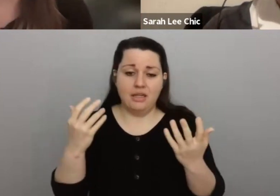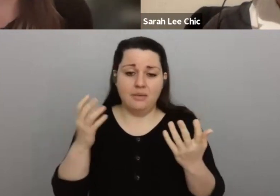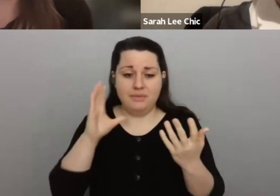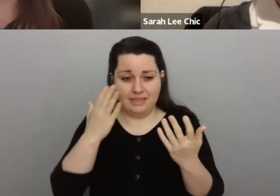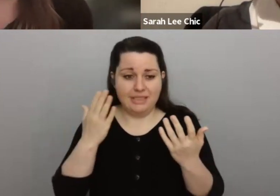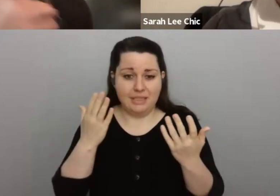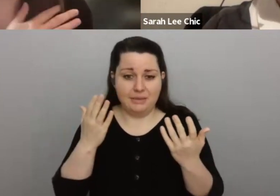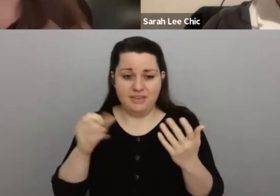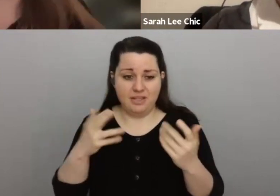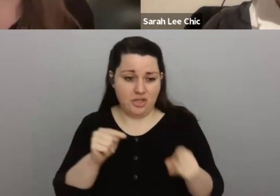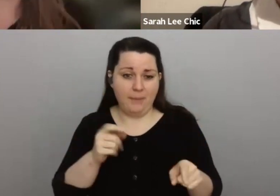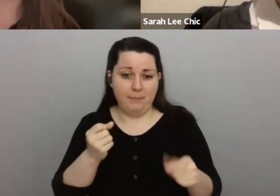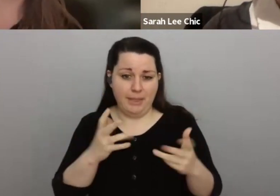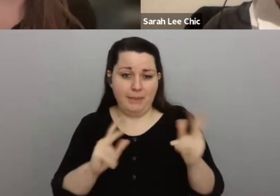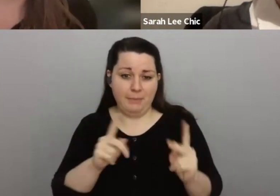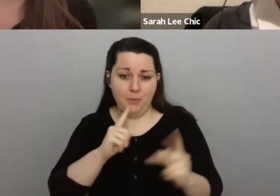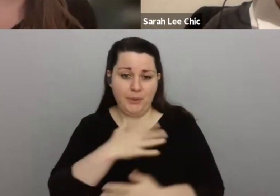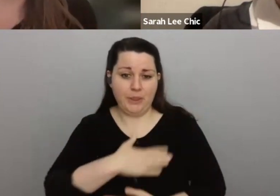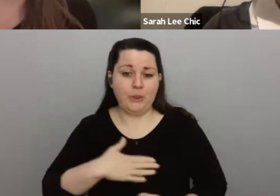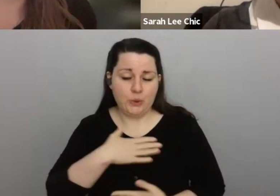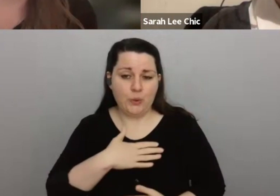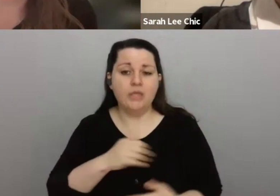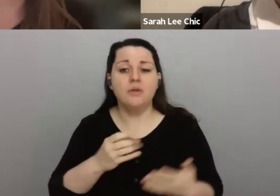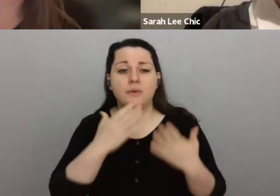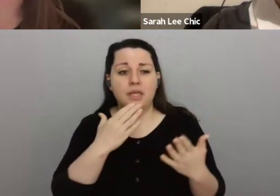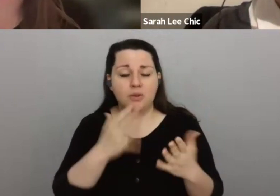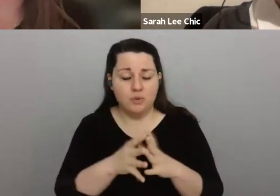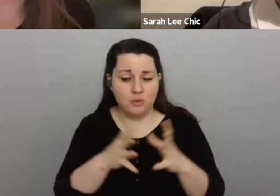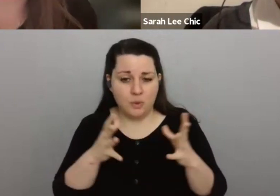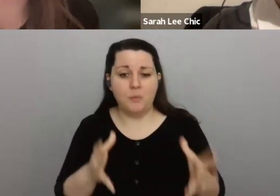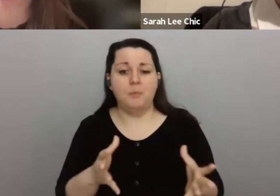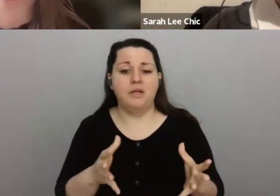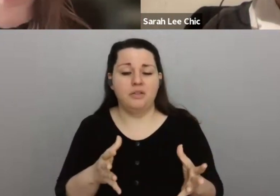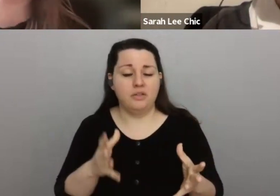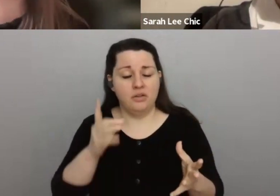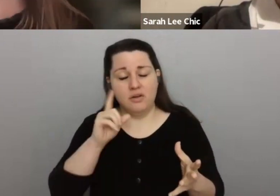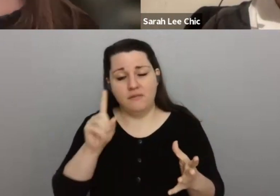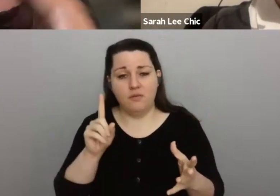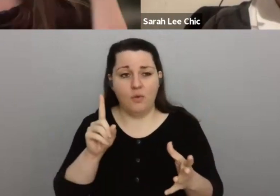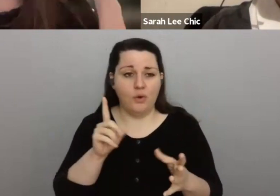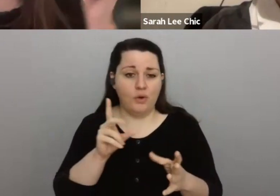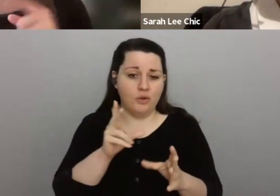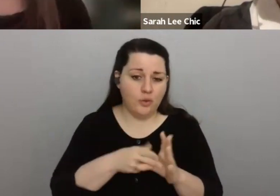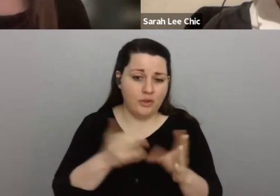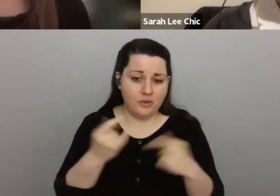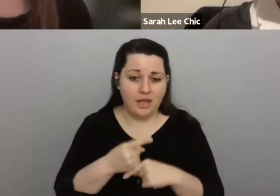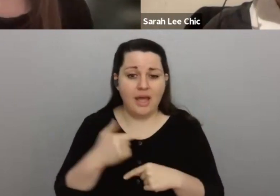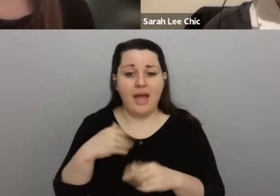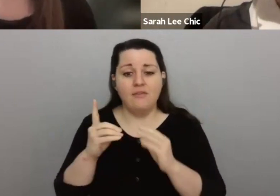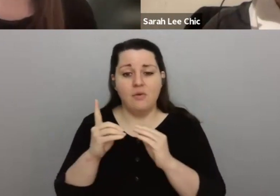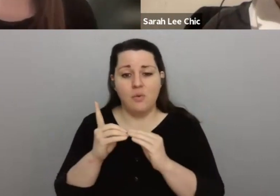you can see in the chat, a lot of folks really enjoyed this. So thank you so much for being here and for your time. Folks, we have one